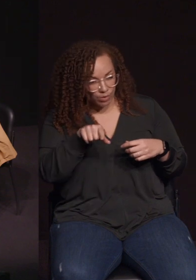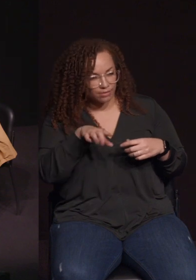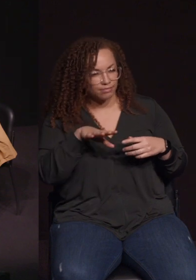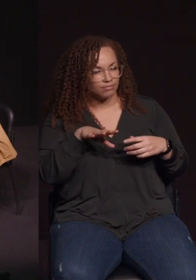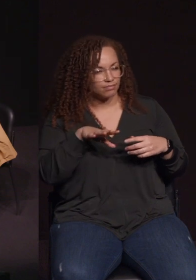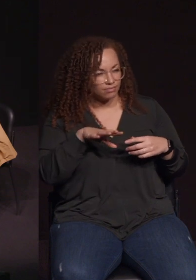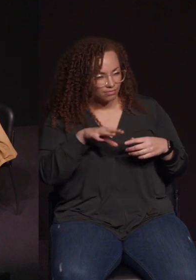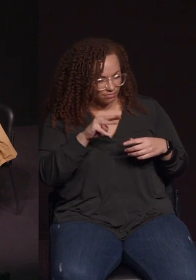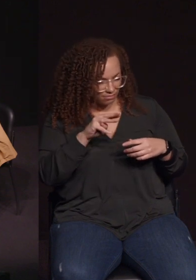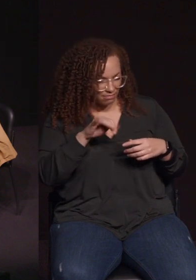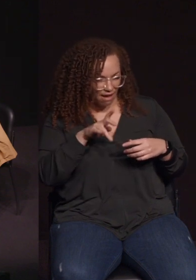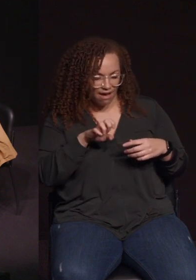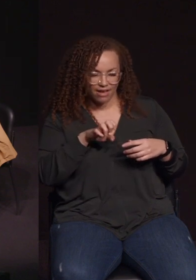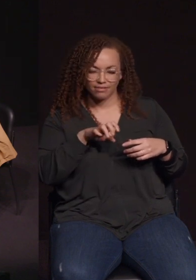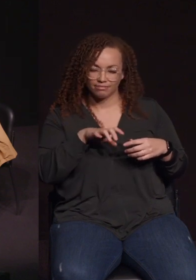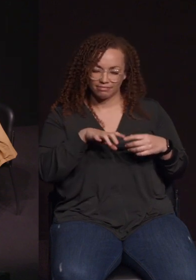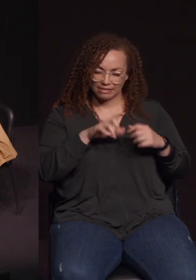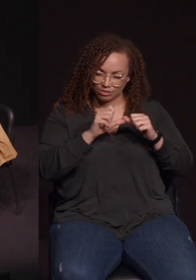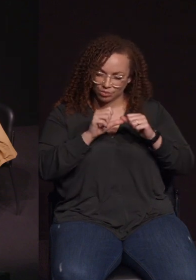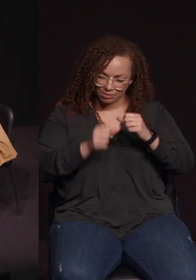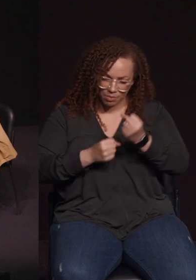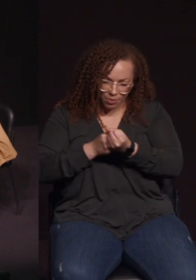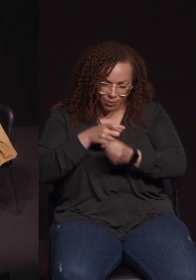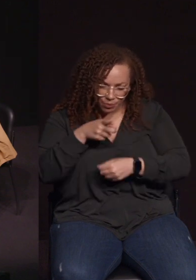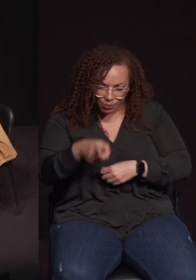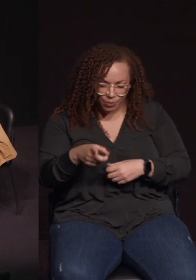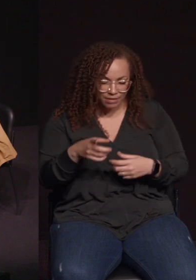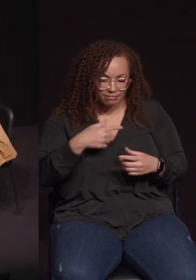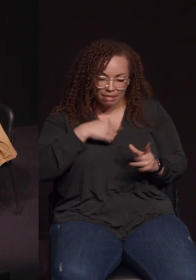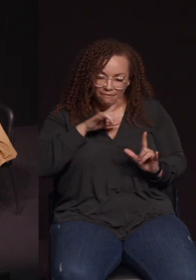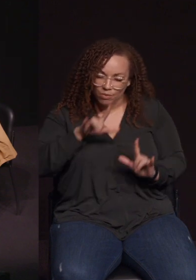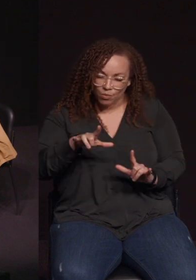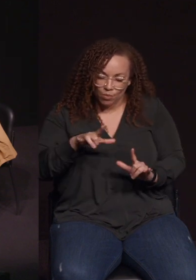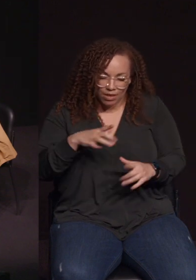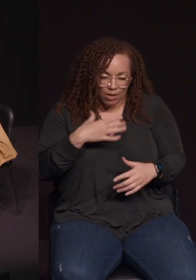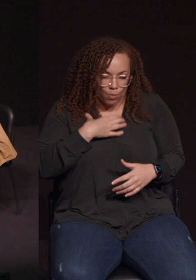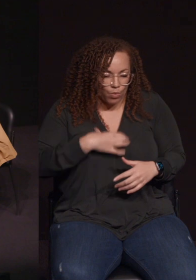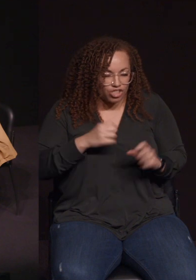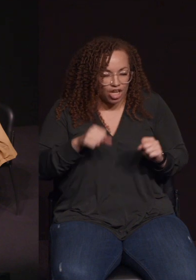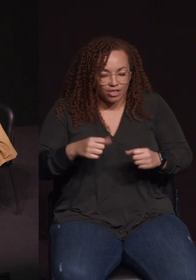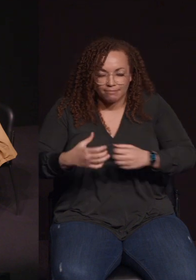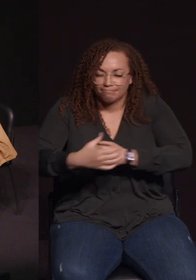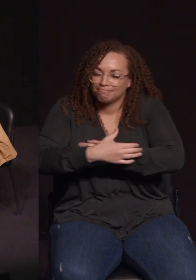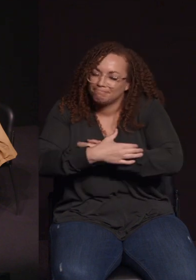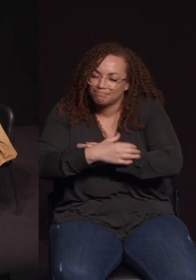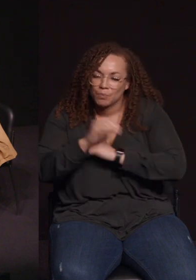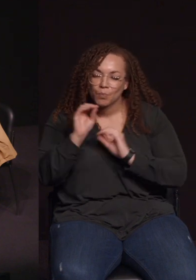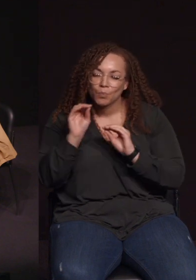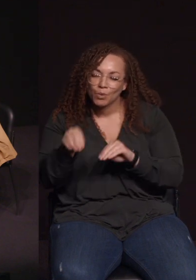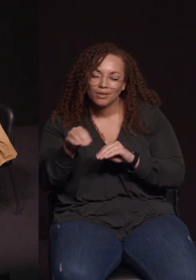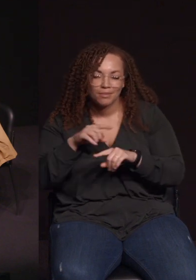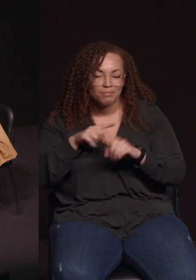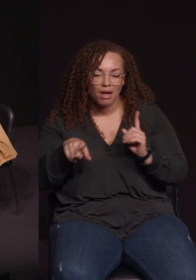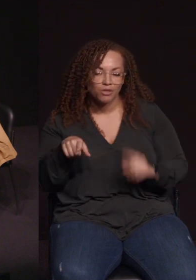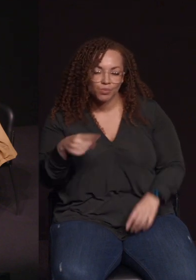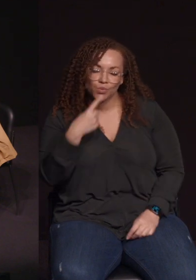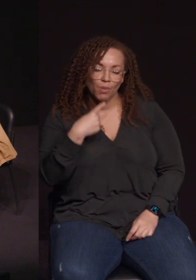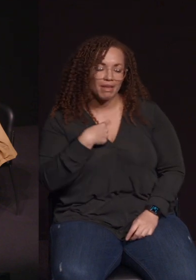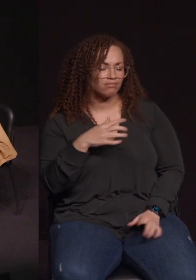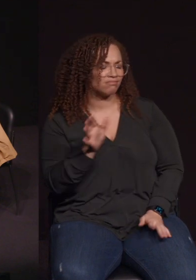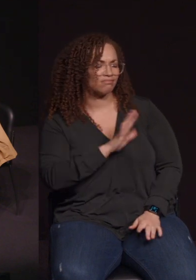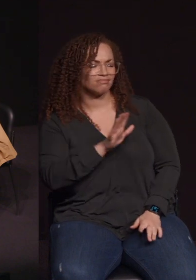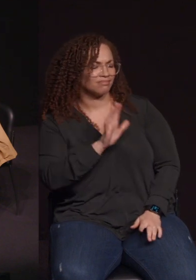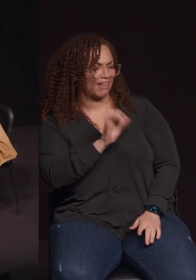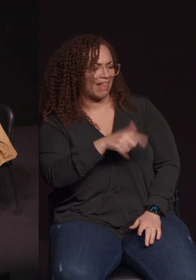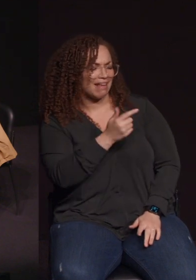I love you. I wish you I could hold you and kiss you. But I know you'll tell me you don't do that gay stuff and give me